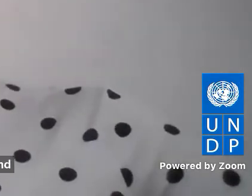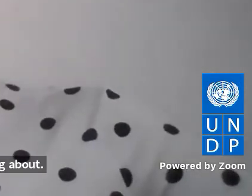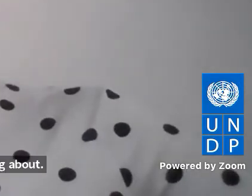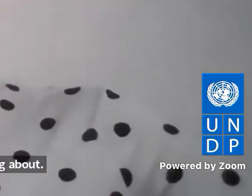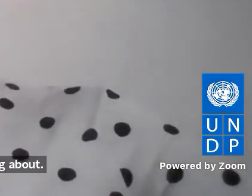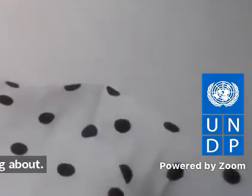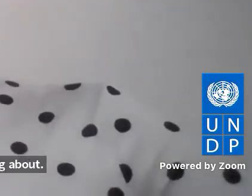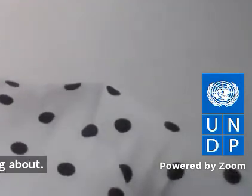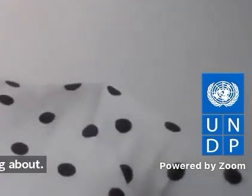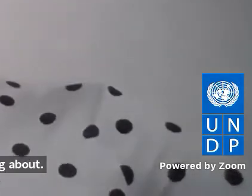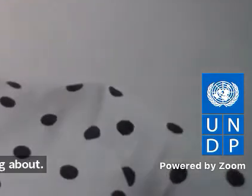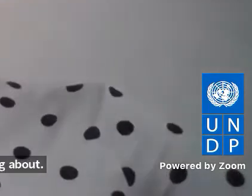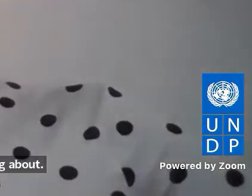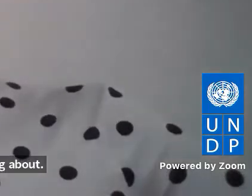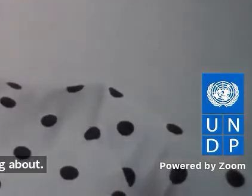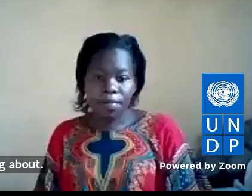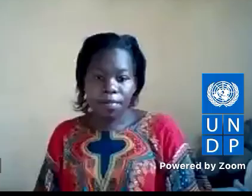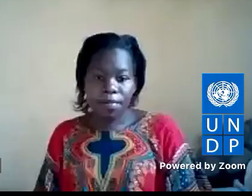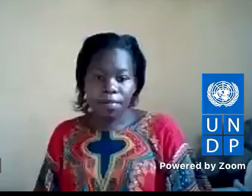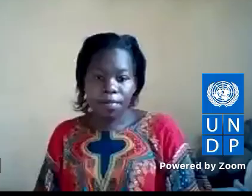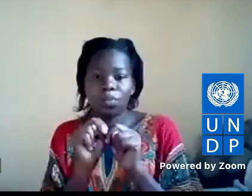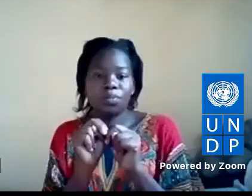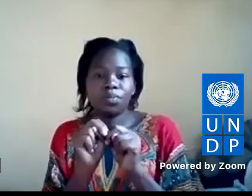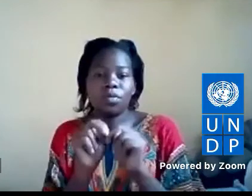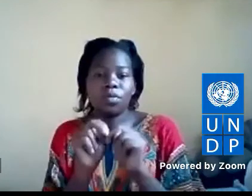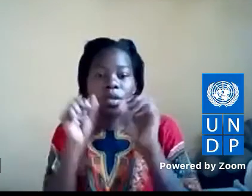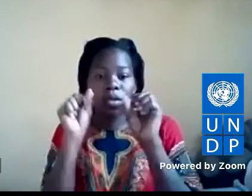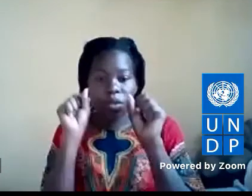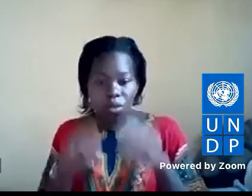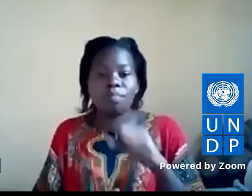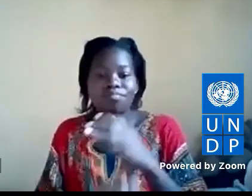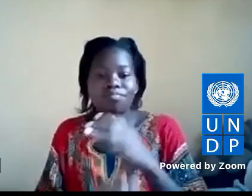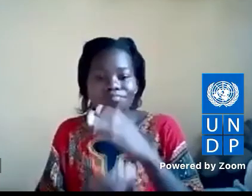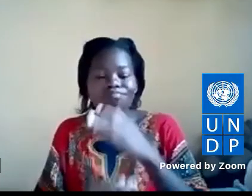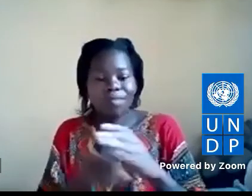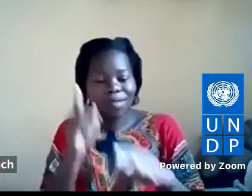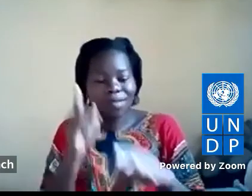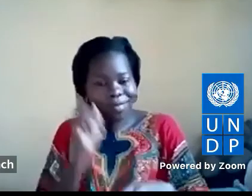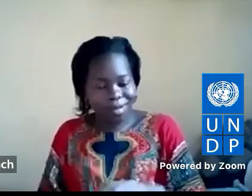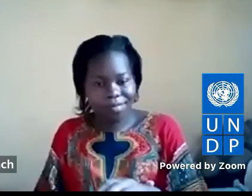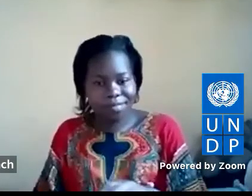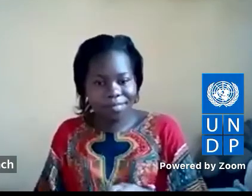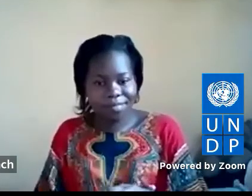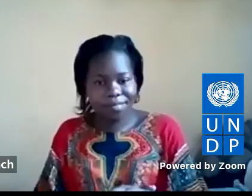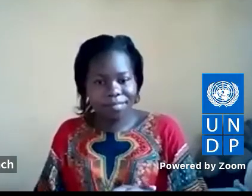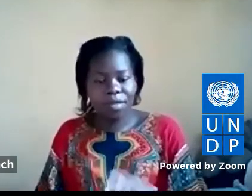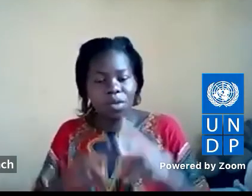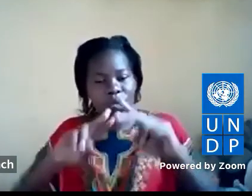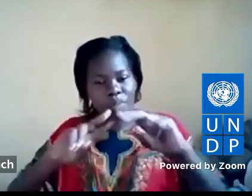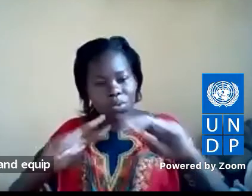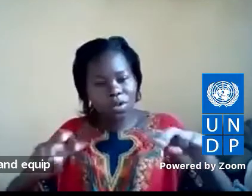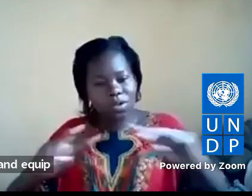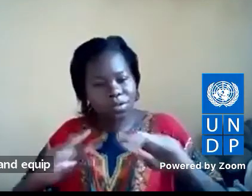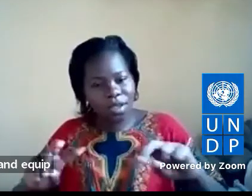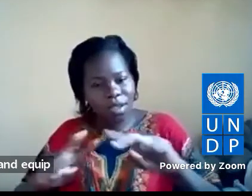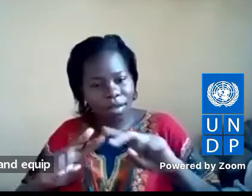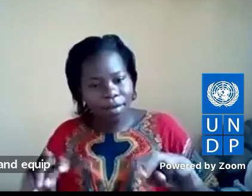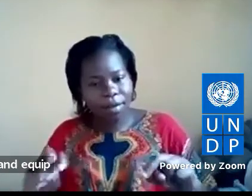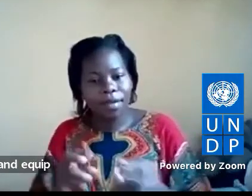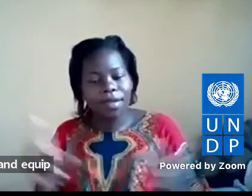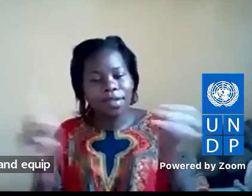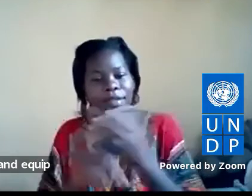there. Also, you must invest the time to actually research and equip yourself with the right information,